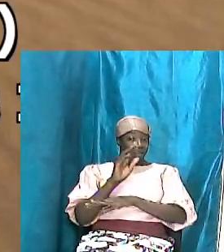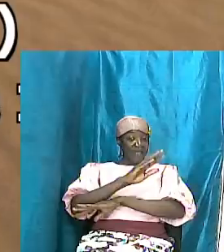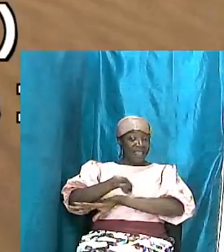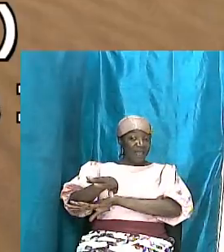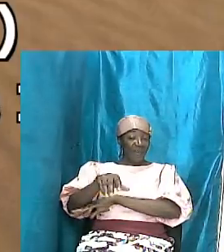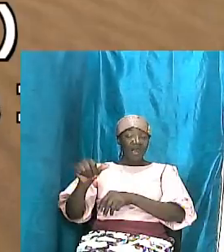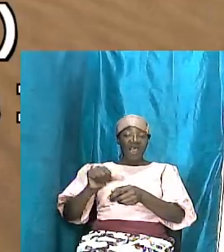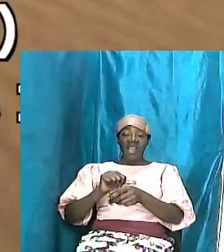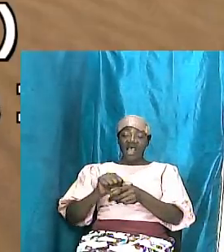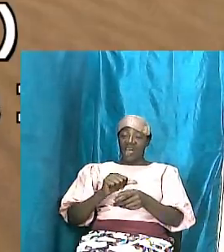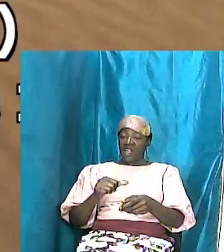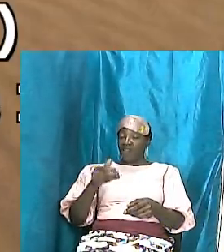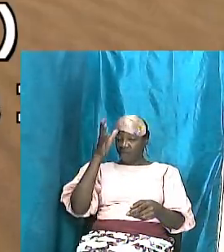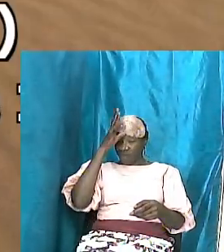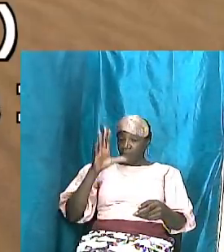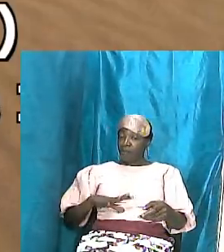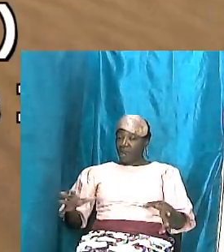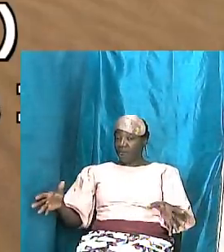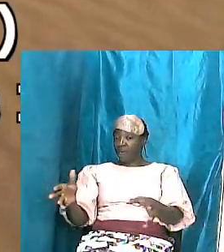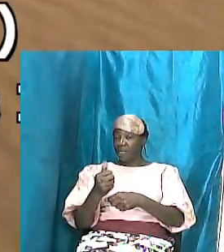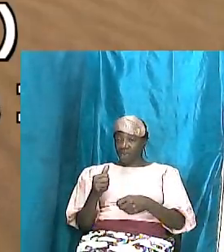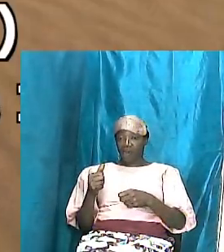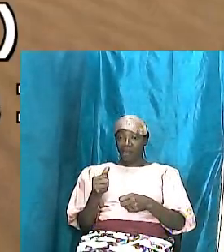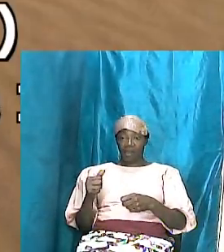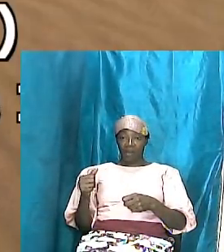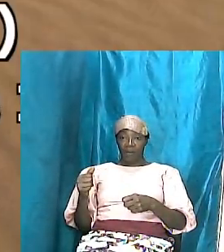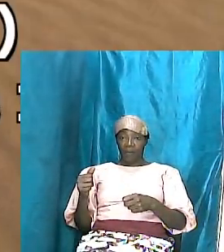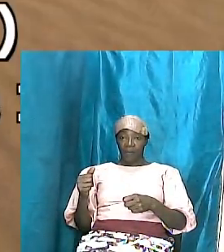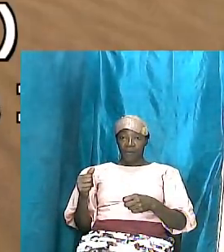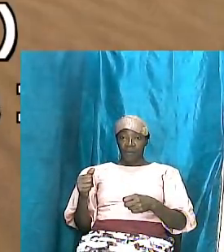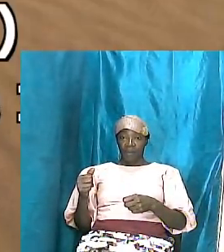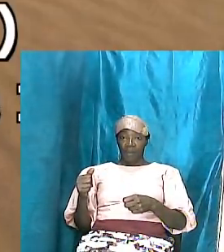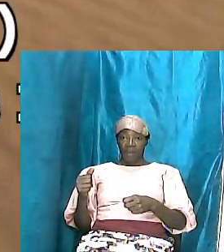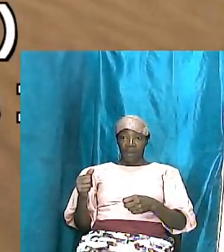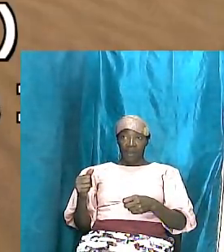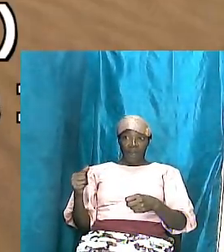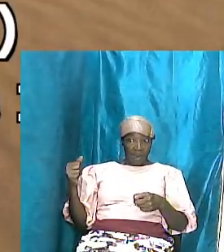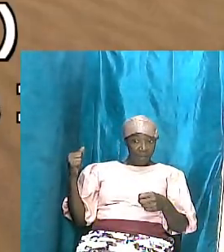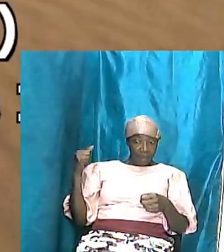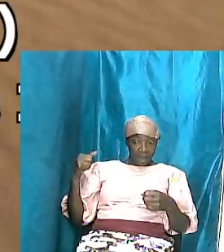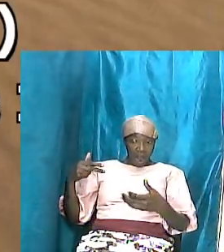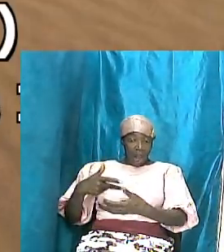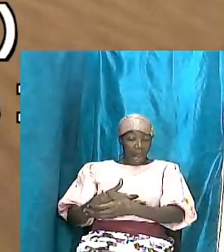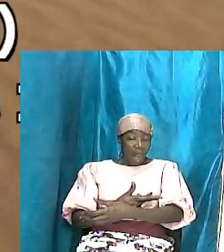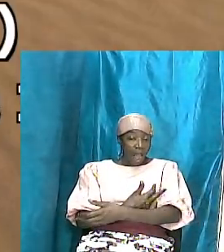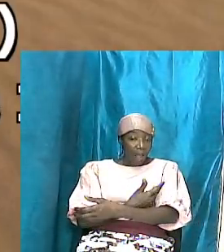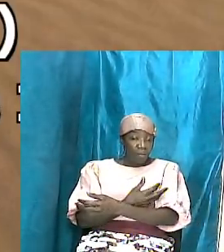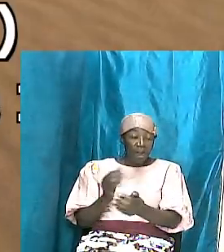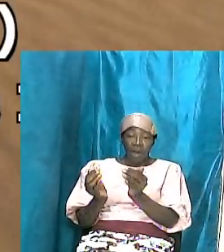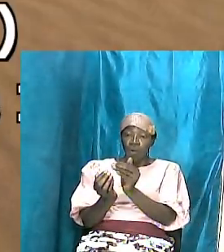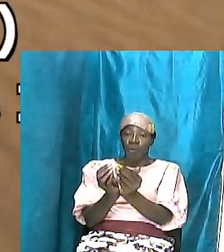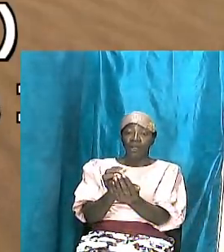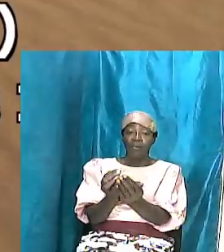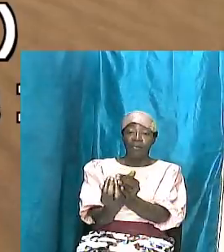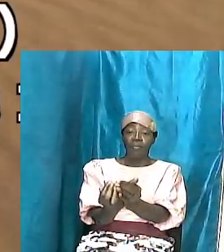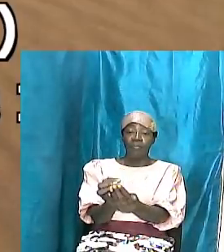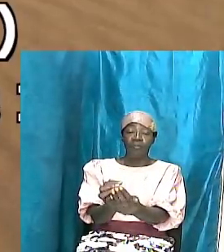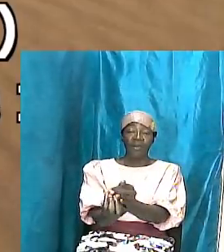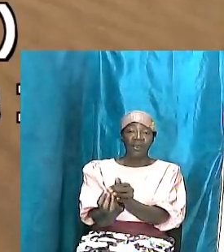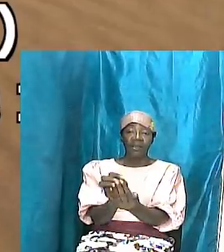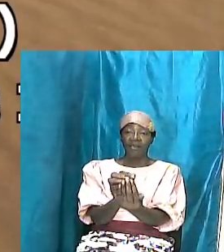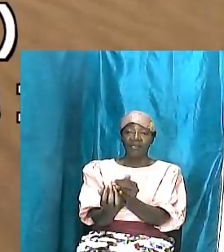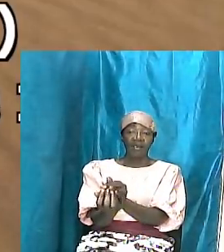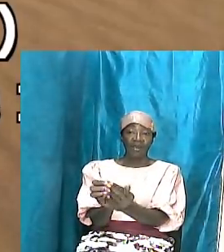man going to get his lamb, and every man going to have his basin, and every man is going to have his